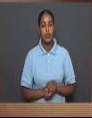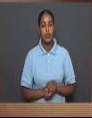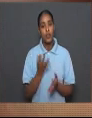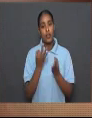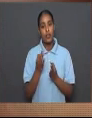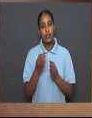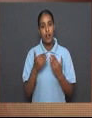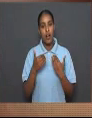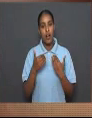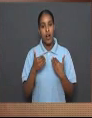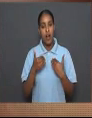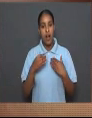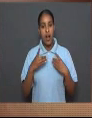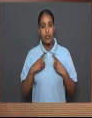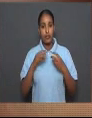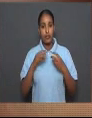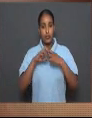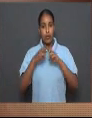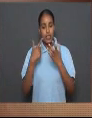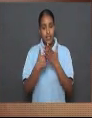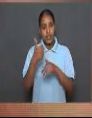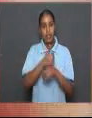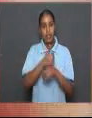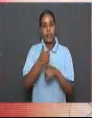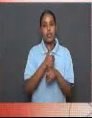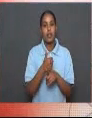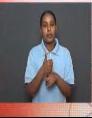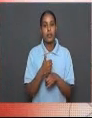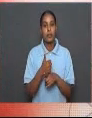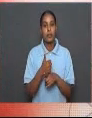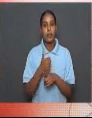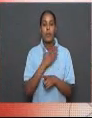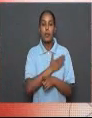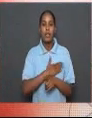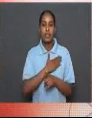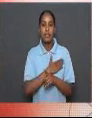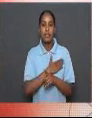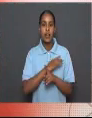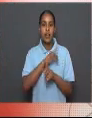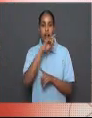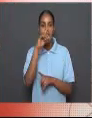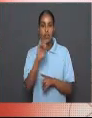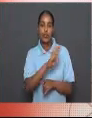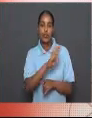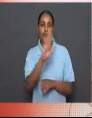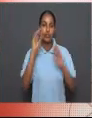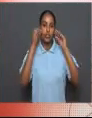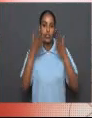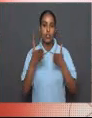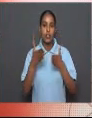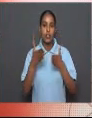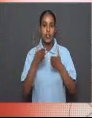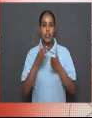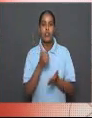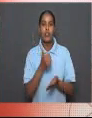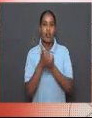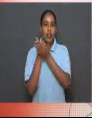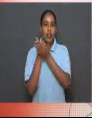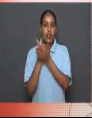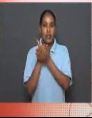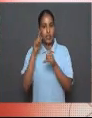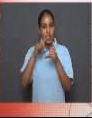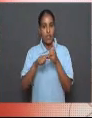If you had trouble with this activity, please ask your teacher for help